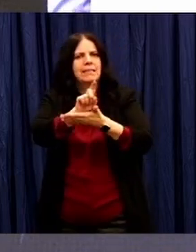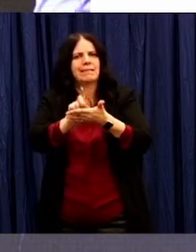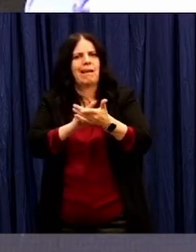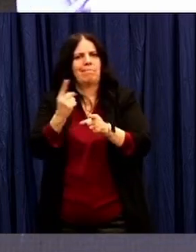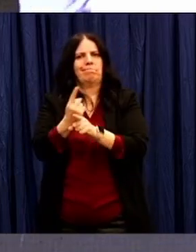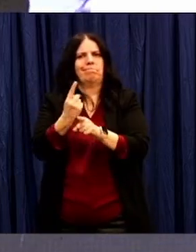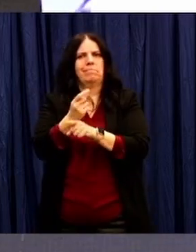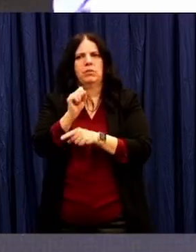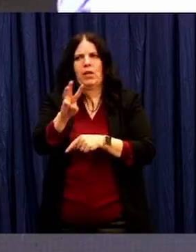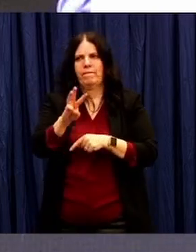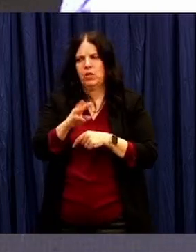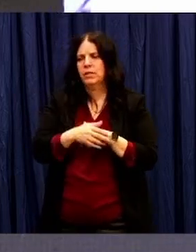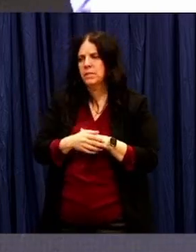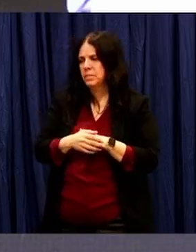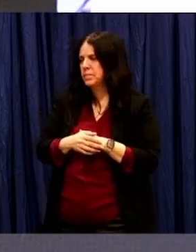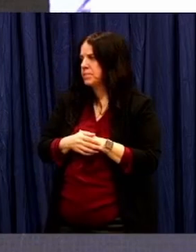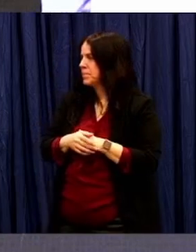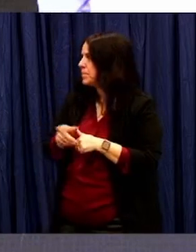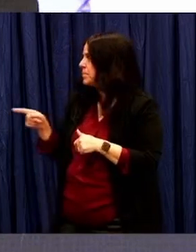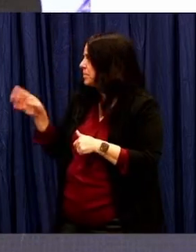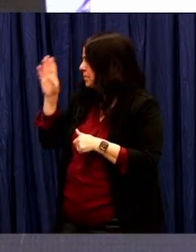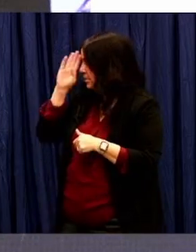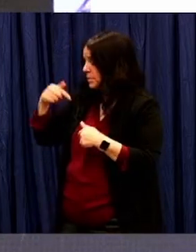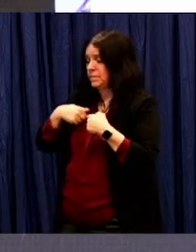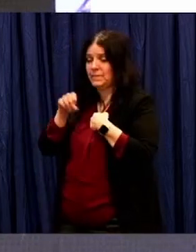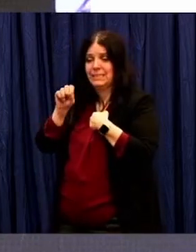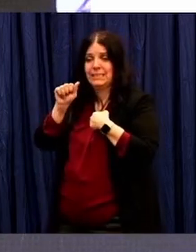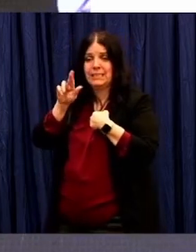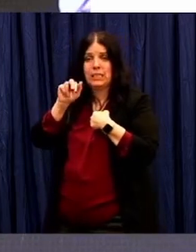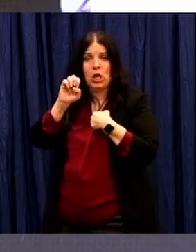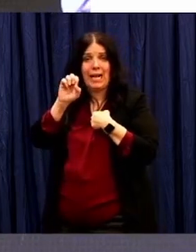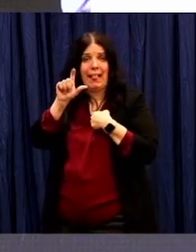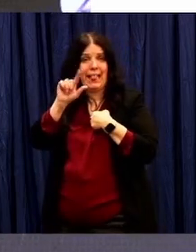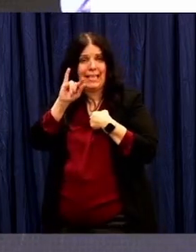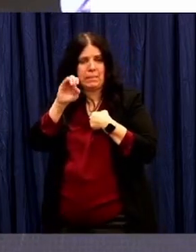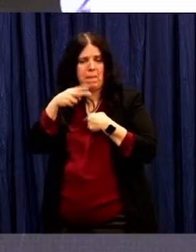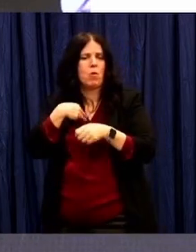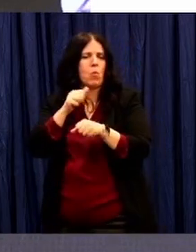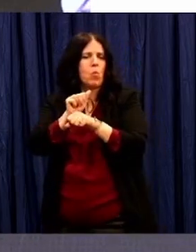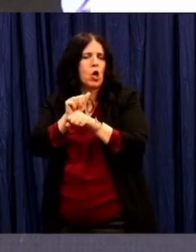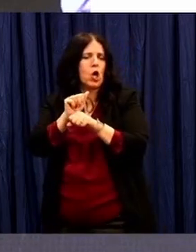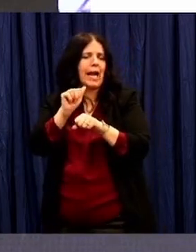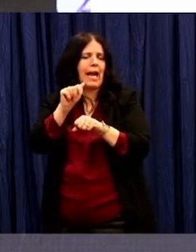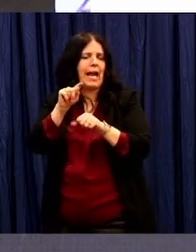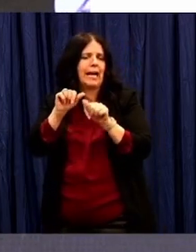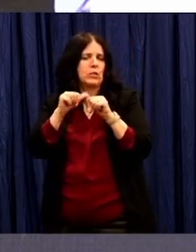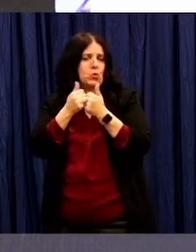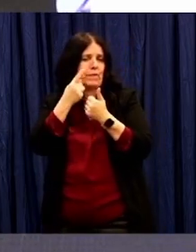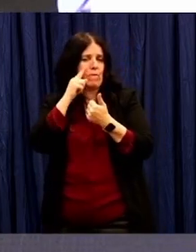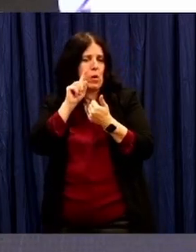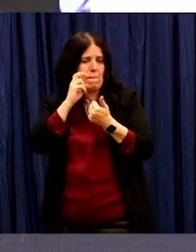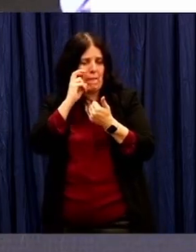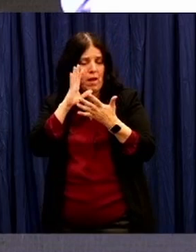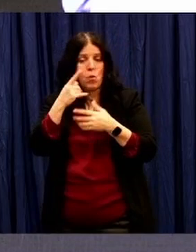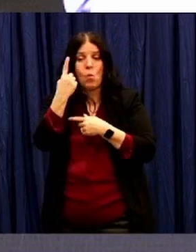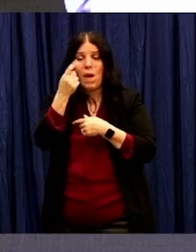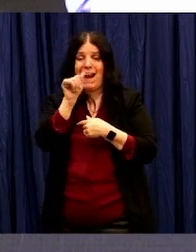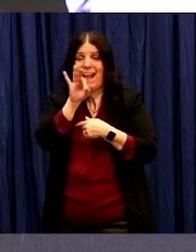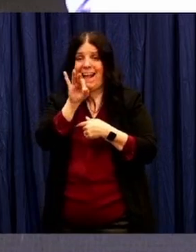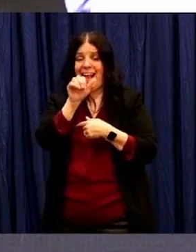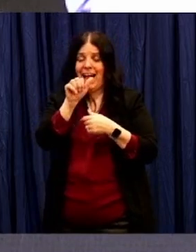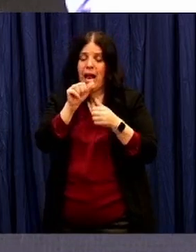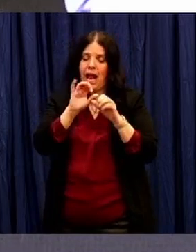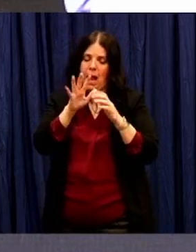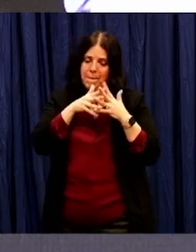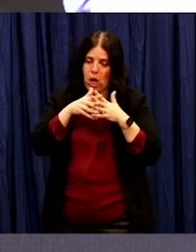This is Sarahelizabeth Baguhn from American Foundation for the Blind, and I will chime in that one strategy that AFB has leveraged to